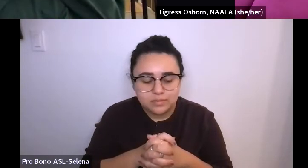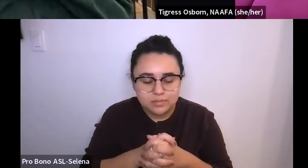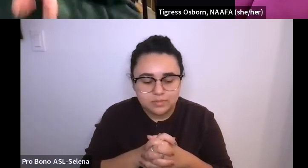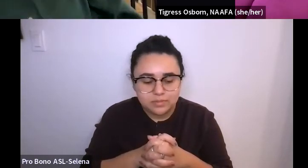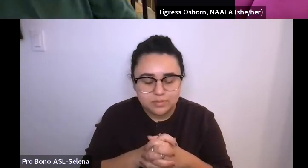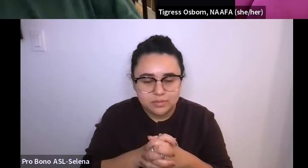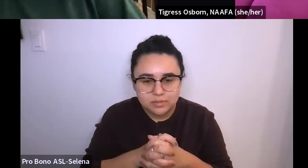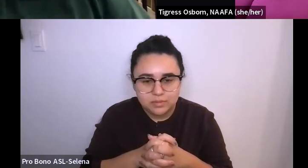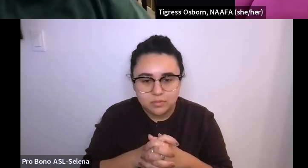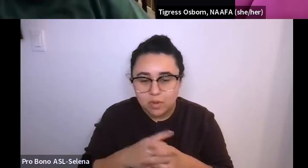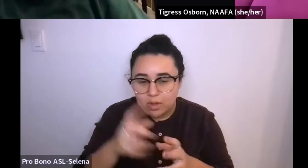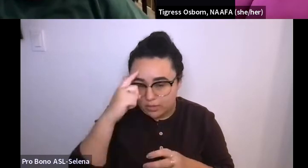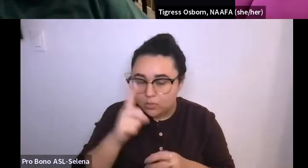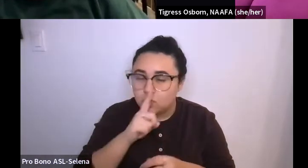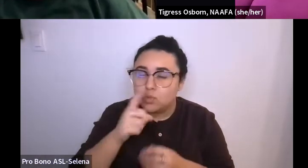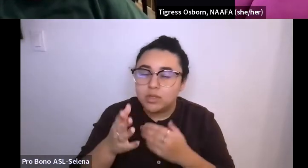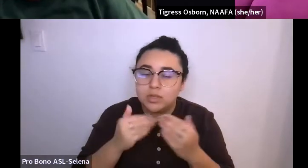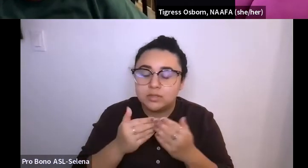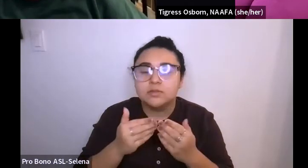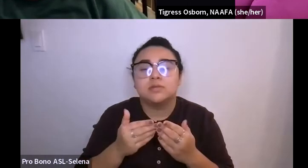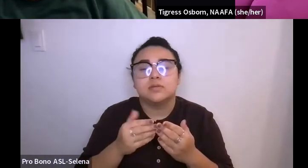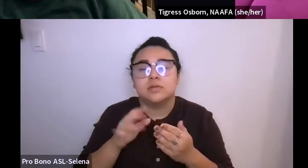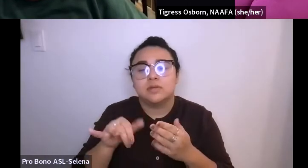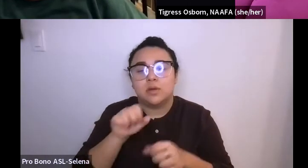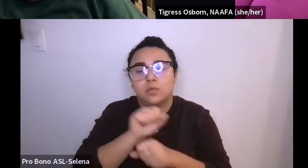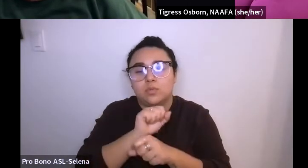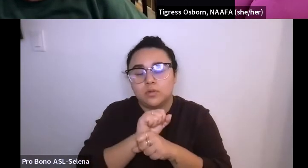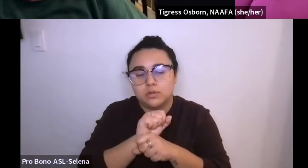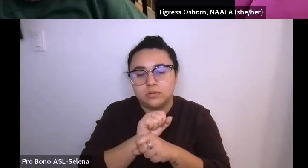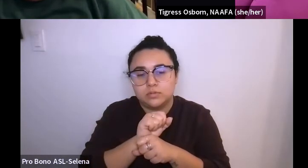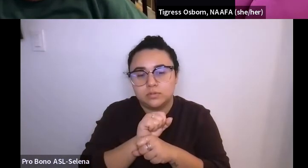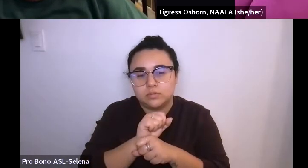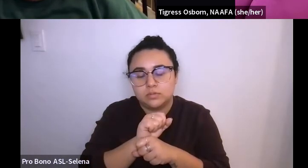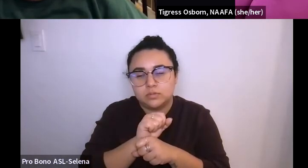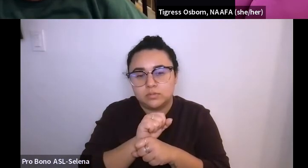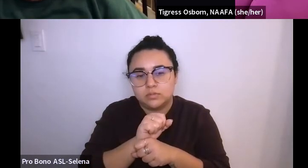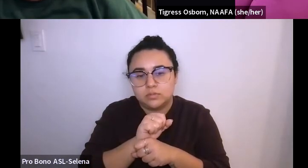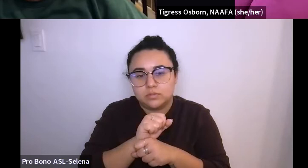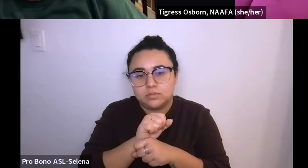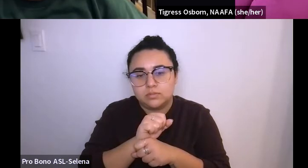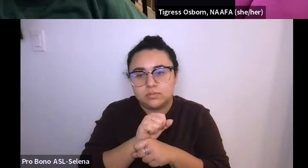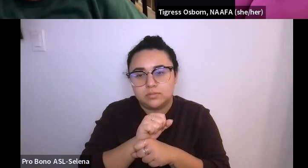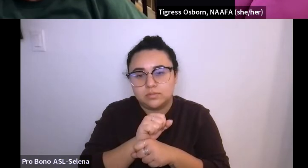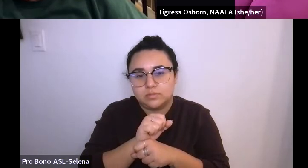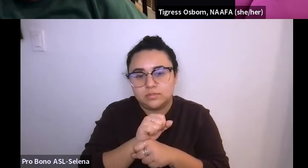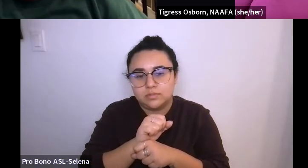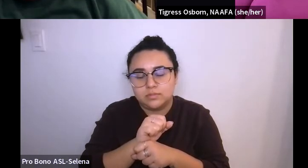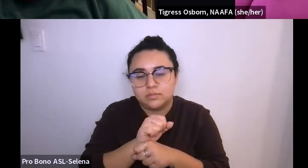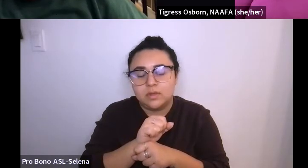What I find really easy to do is to direct that work to someone who is basically